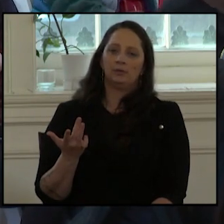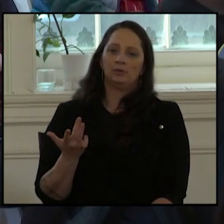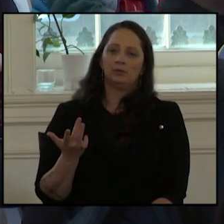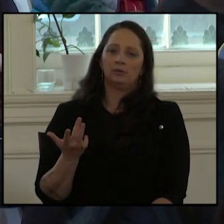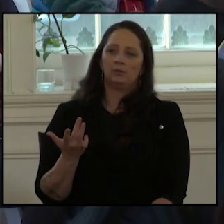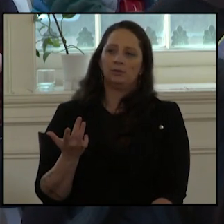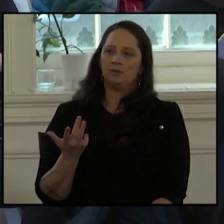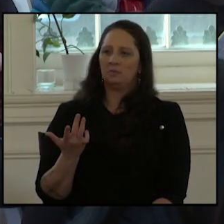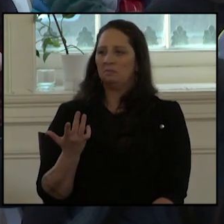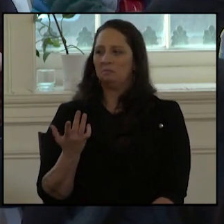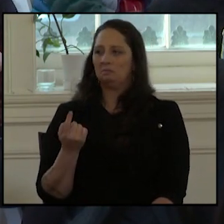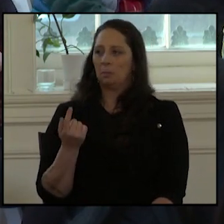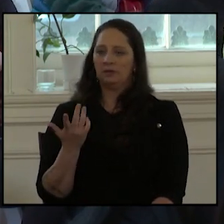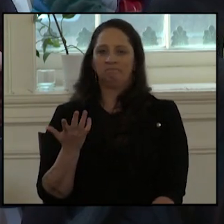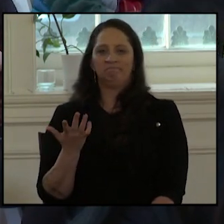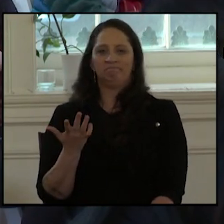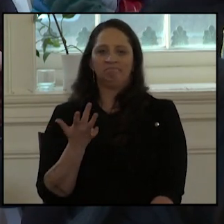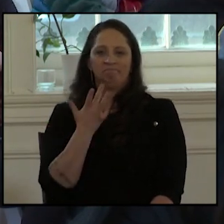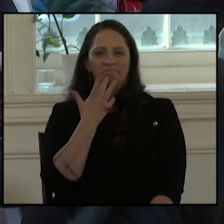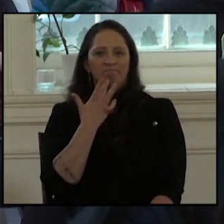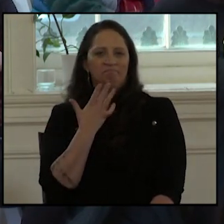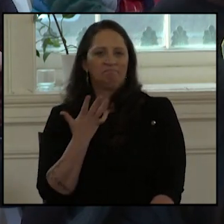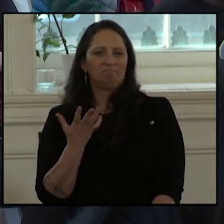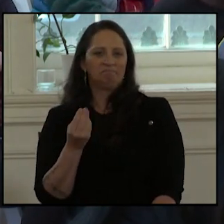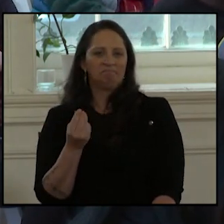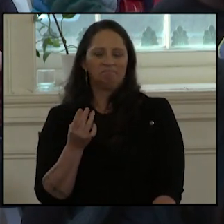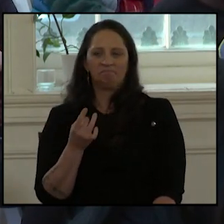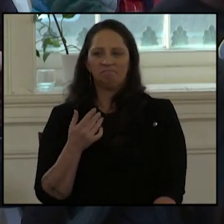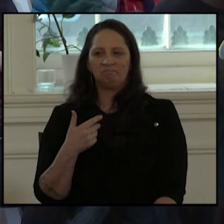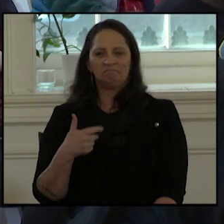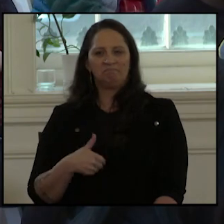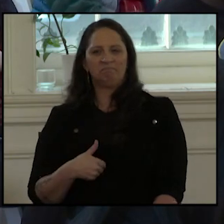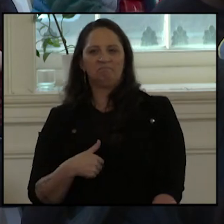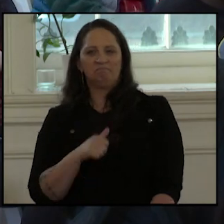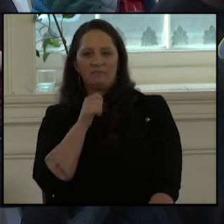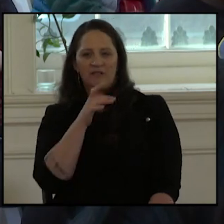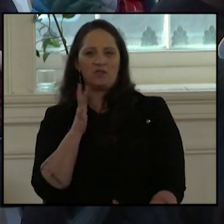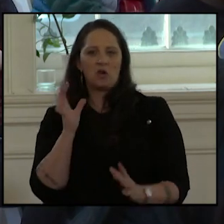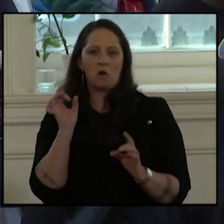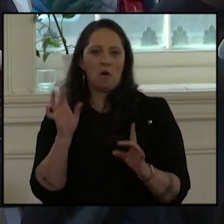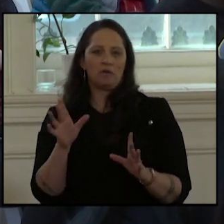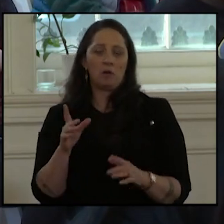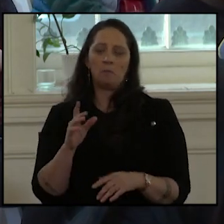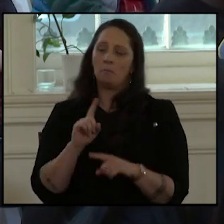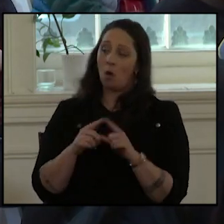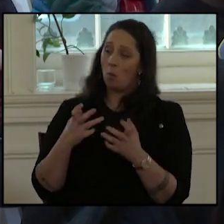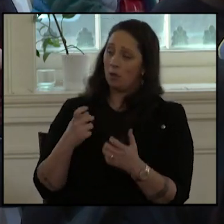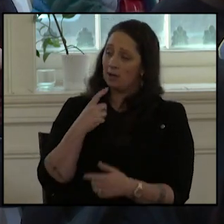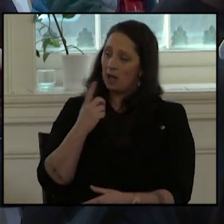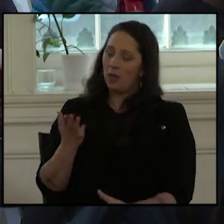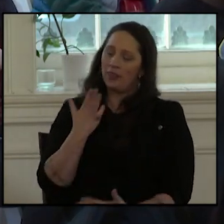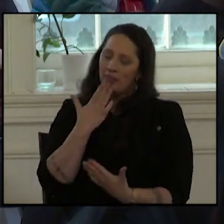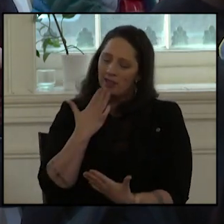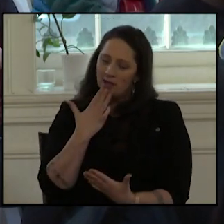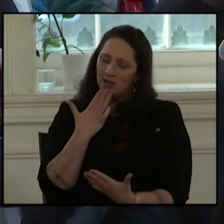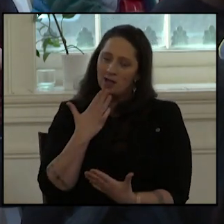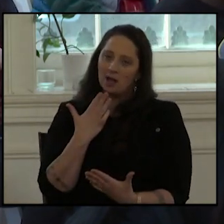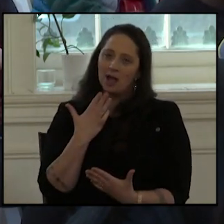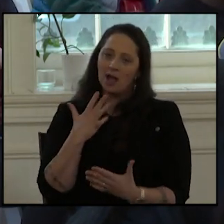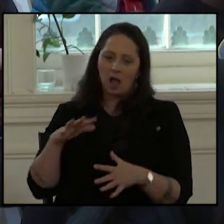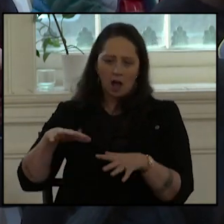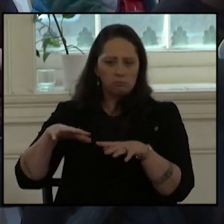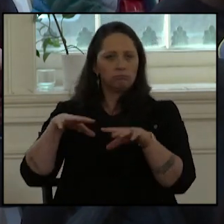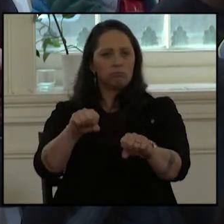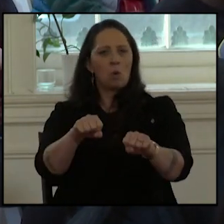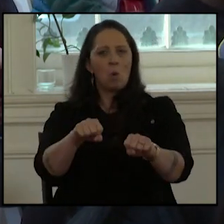with some distaste. Mm-hmm. And I think the thing I just wanted to say was thank you for taking power over that